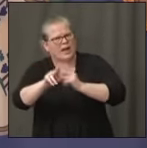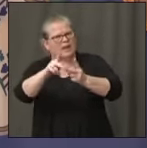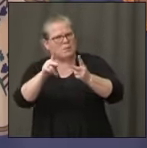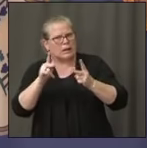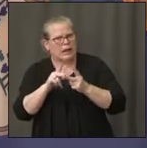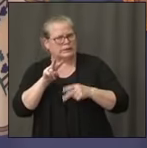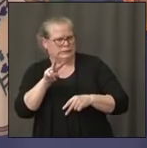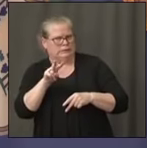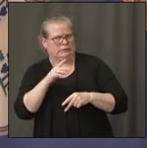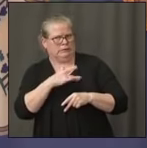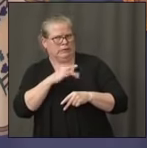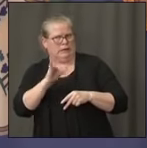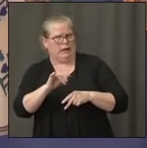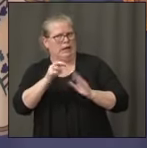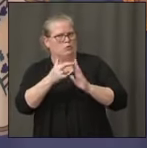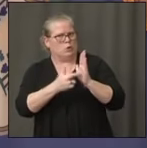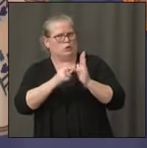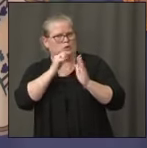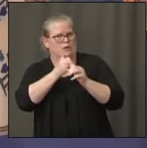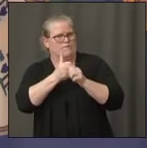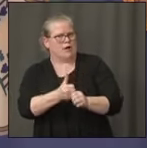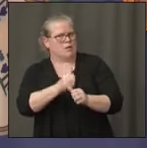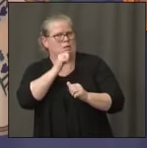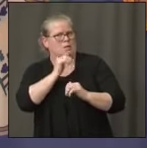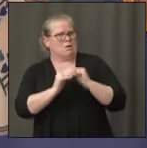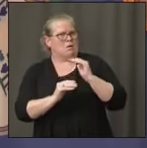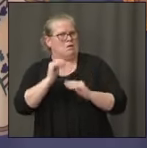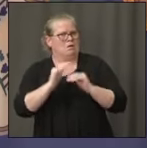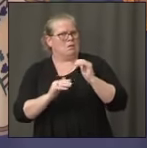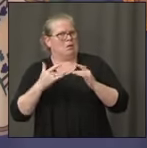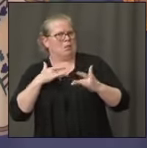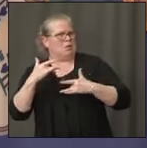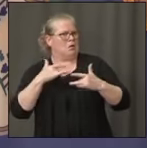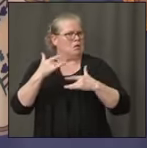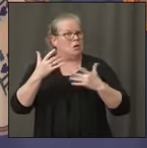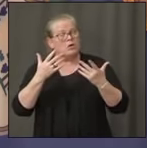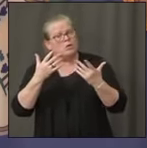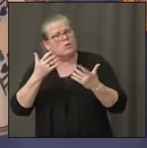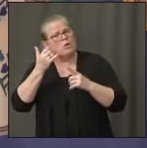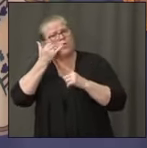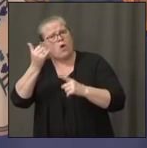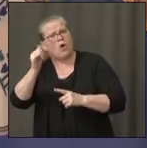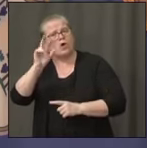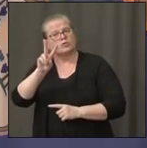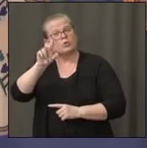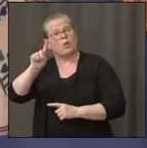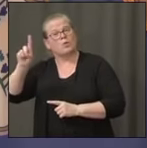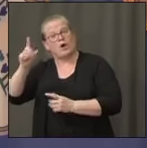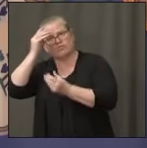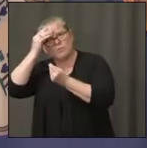-1 hotline. You can go report it. We'll be able to respond immediately as well. I think those are the protections you need.